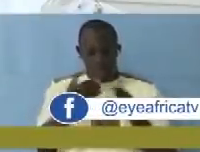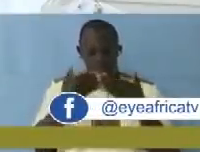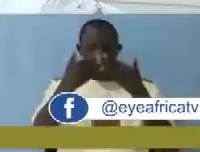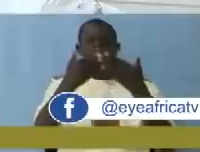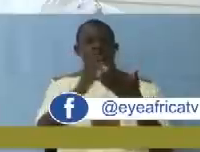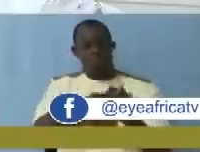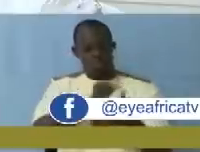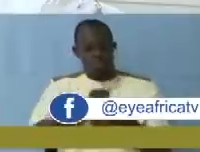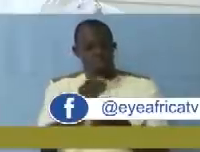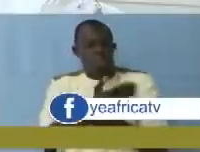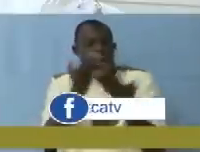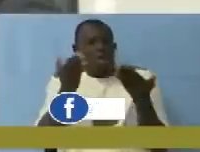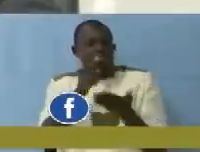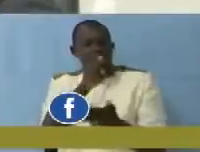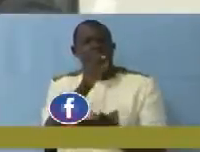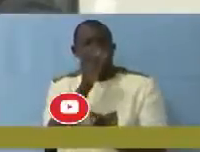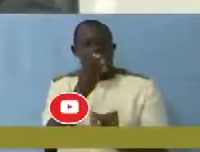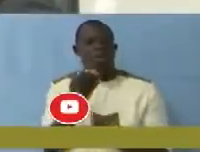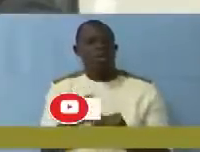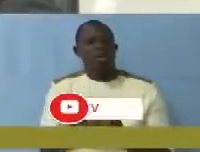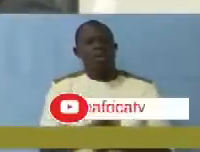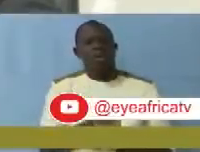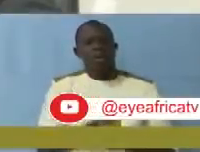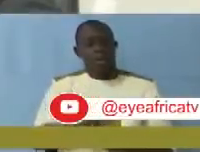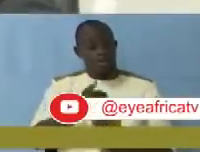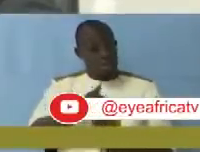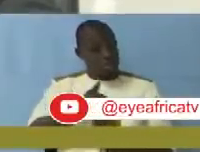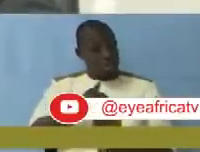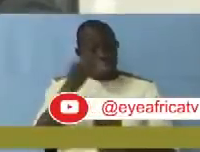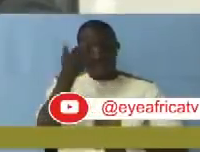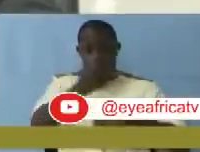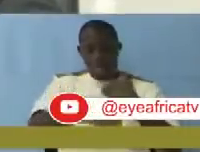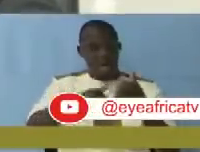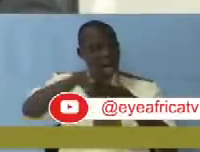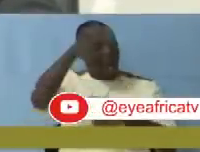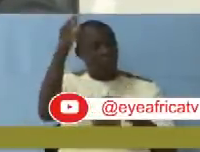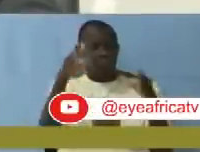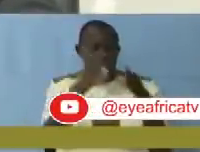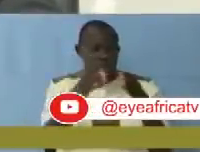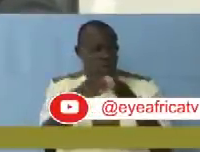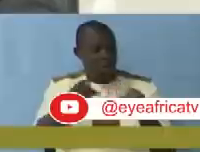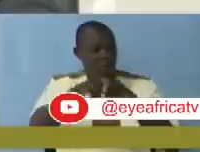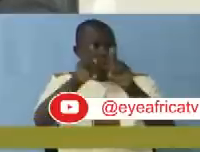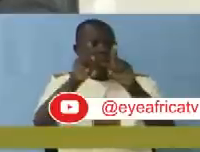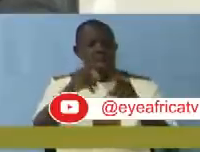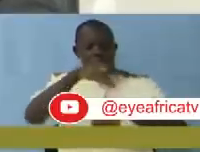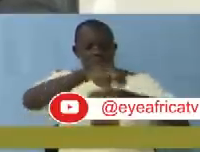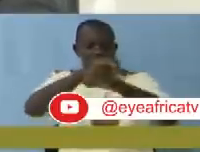Tell us why you said I've never been out arresting him. I was a senior officer, remember?